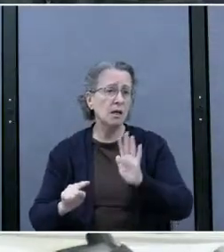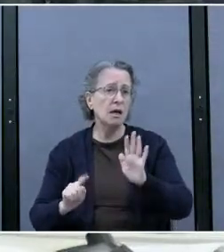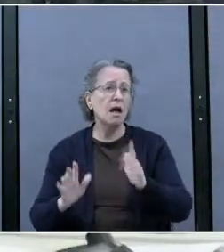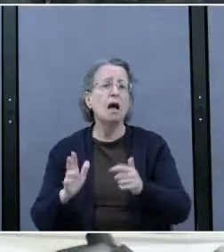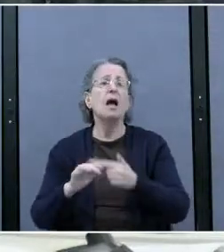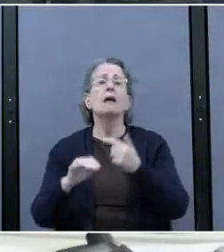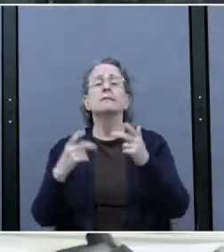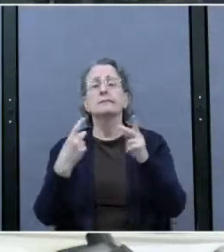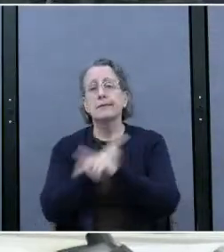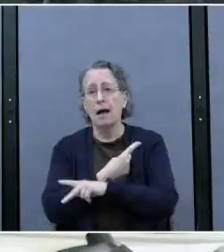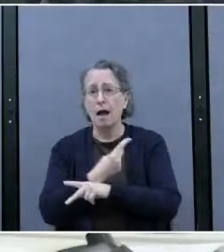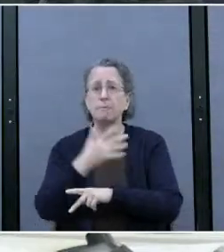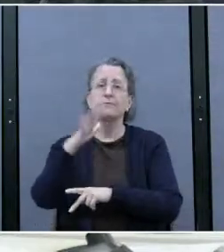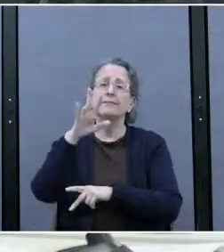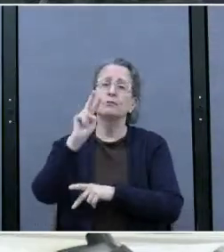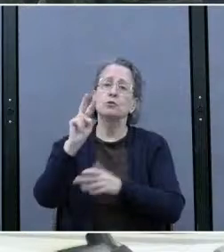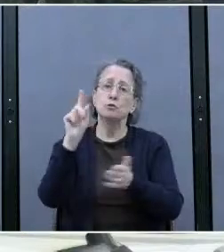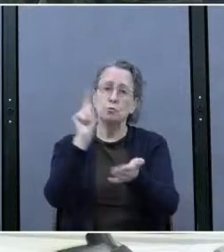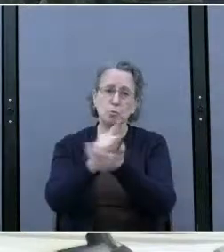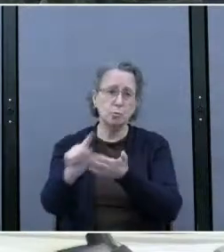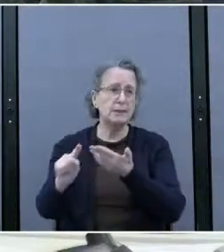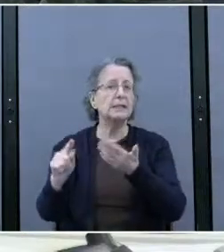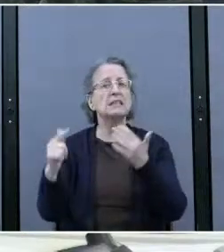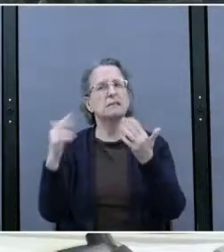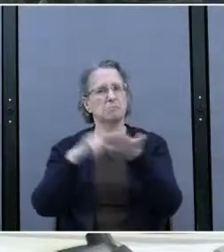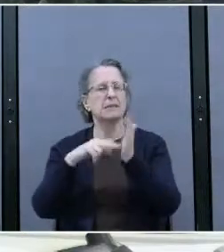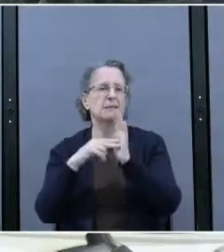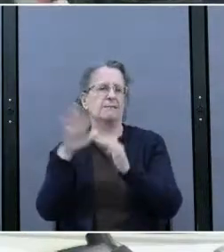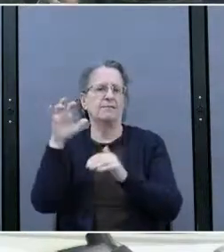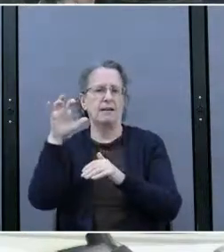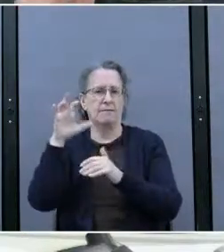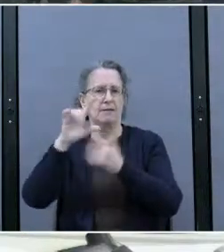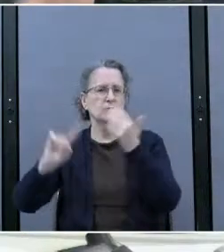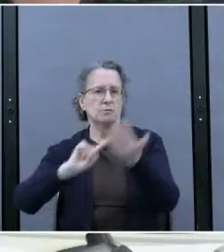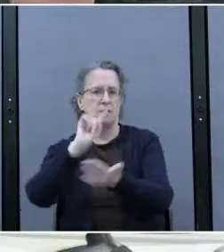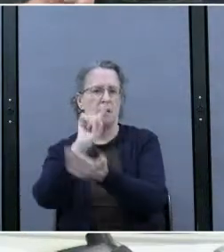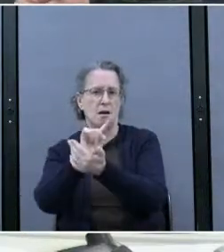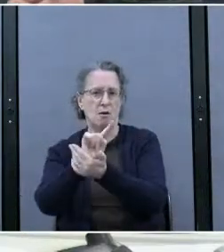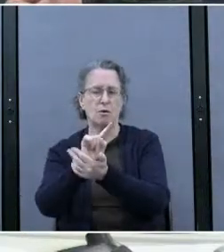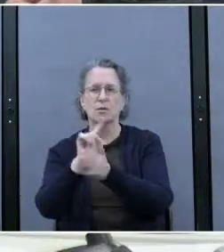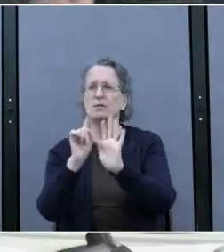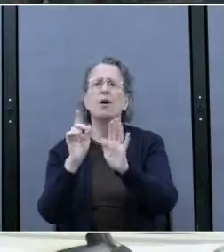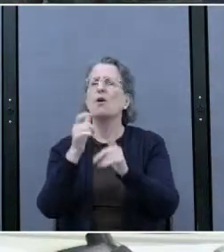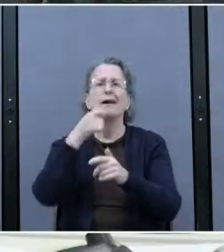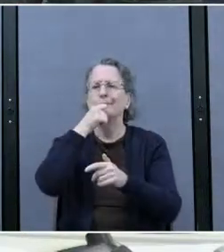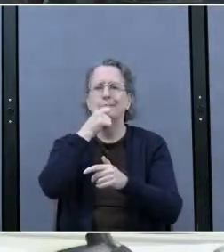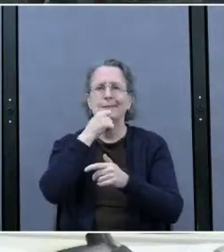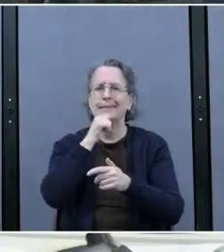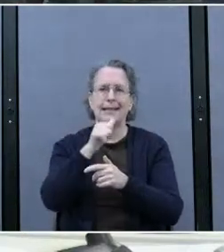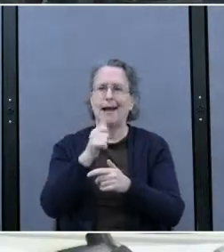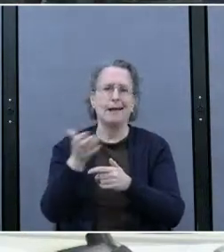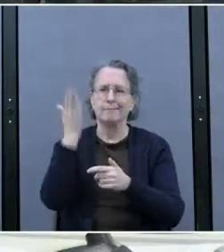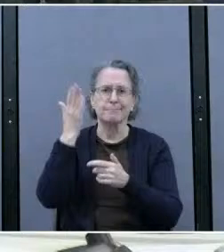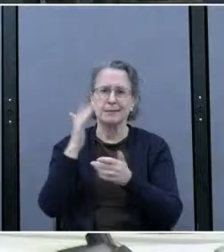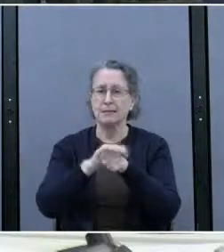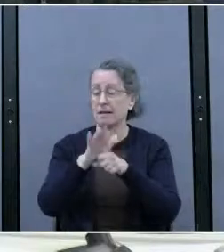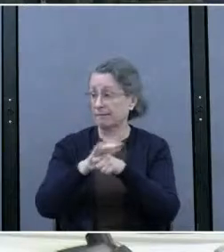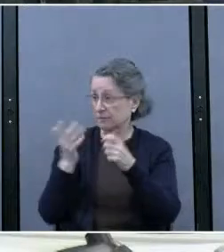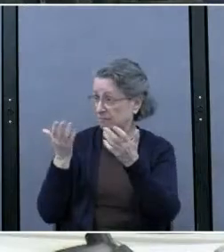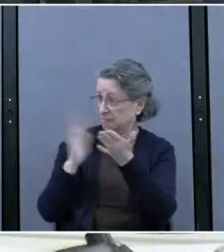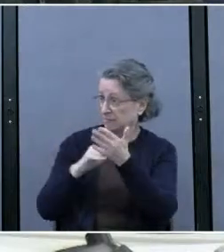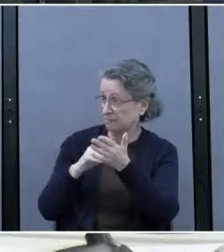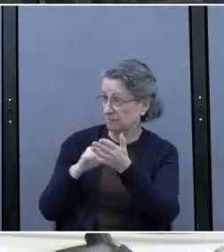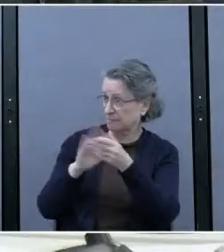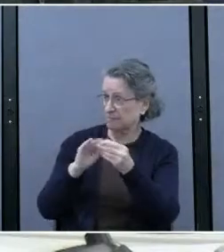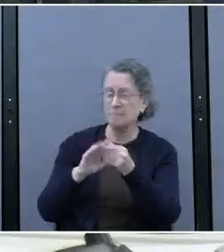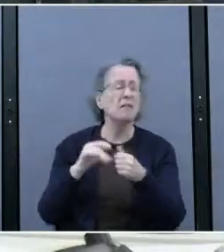500 hours. Liz was, it is on, it just didn't pick it up all of a sudden. Do you want to say that again?